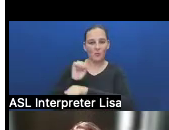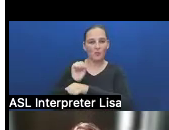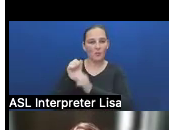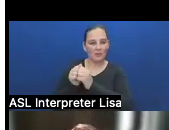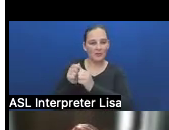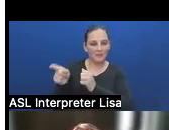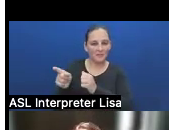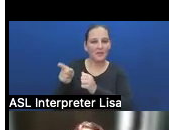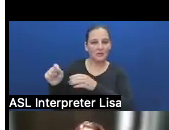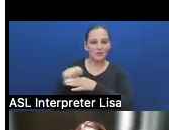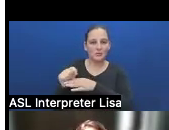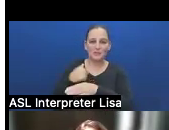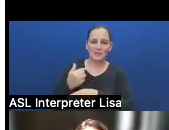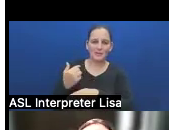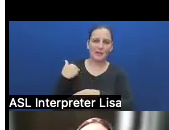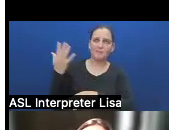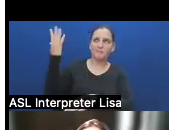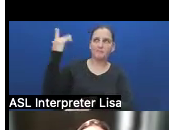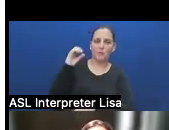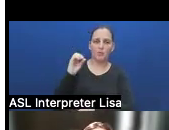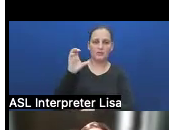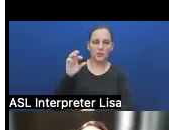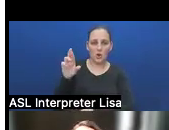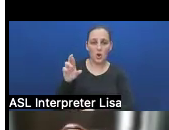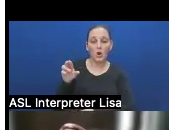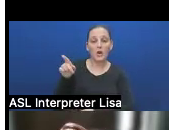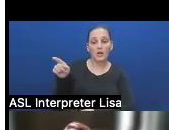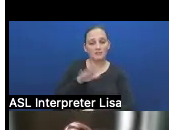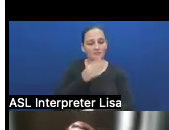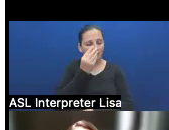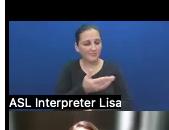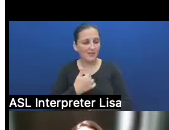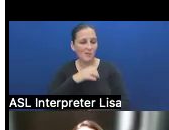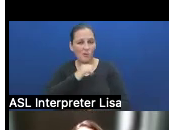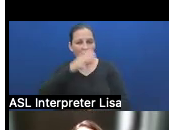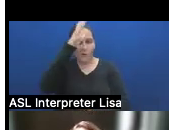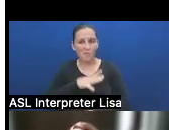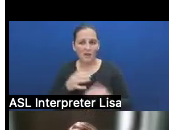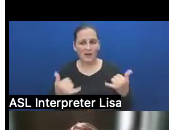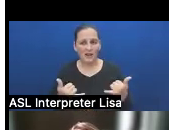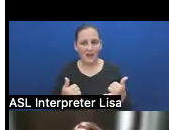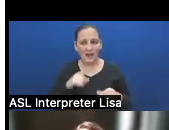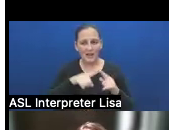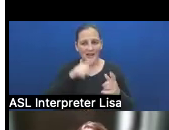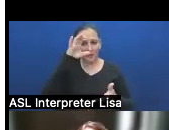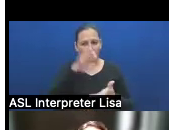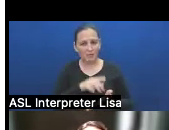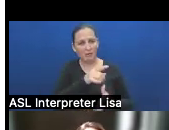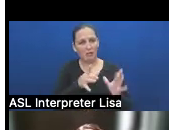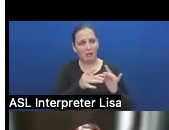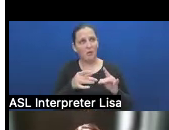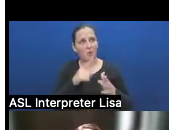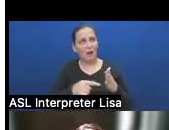joined OCR a very long time ago. And he said to me, I'm an old man now. I can't believe you're telling me what I said 20 years